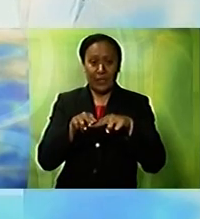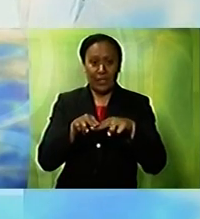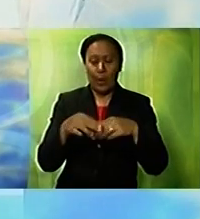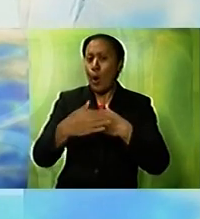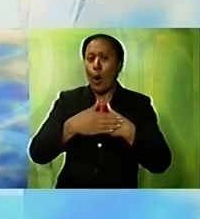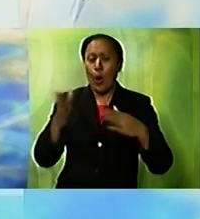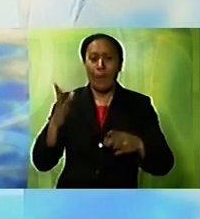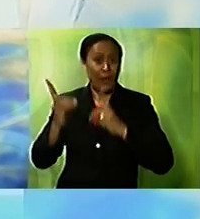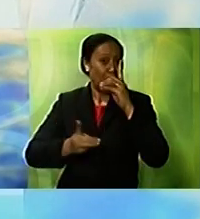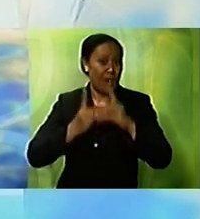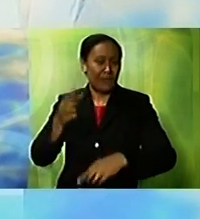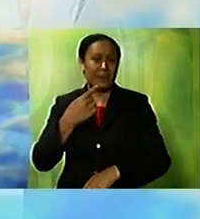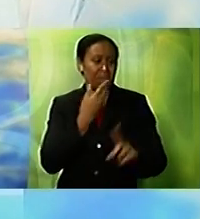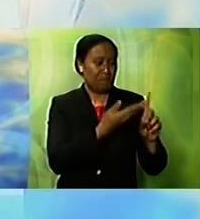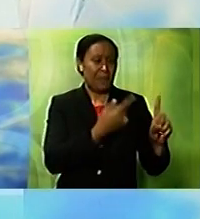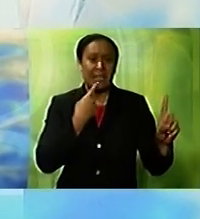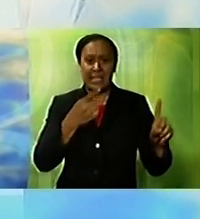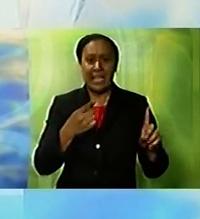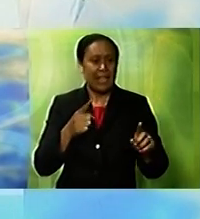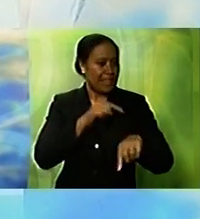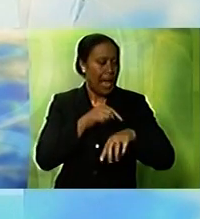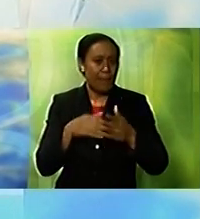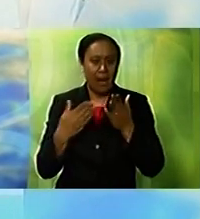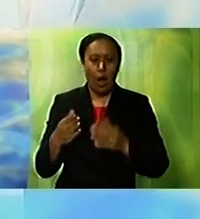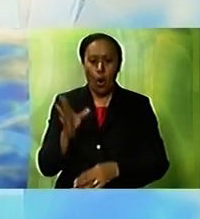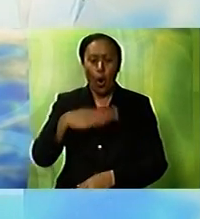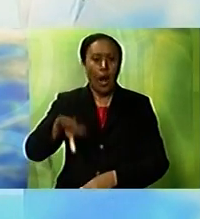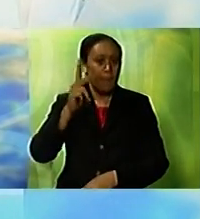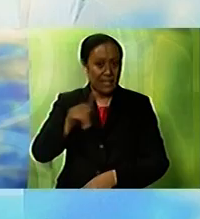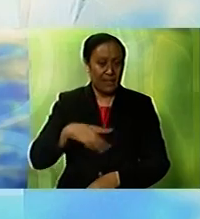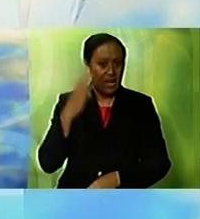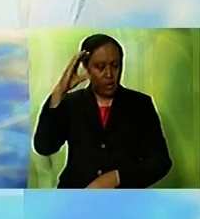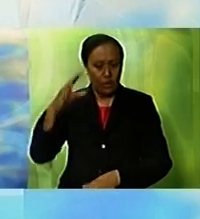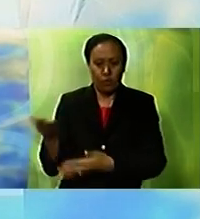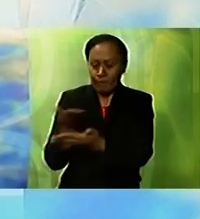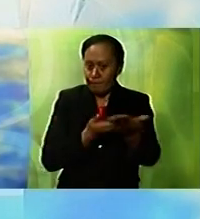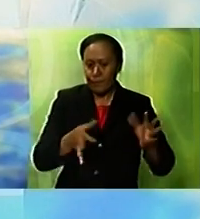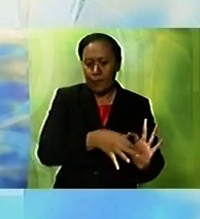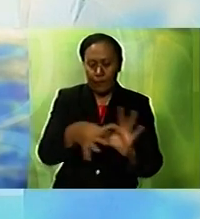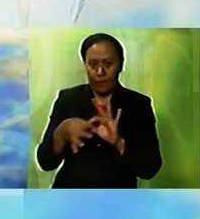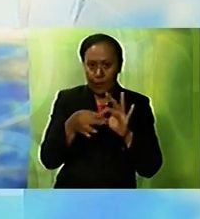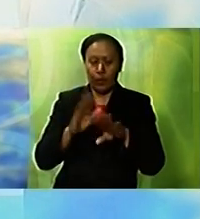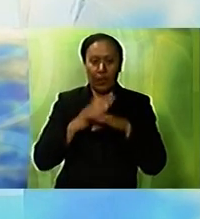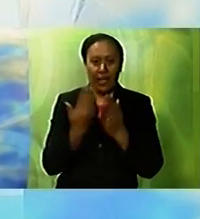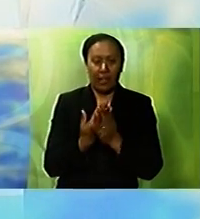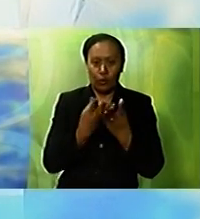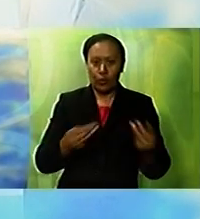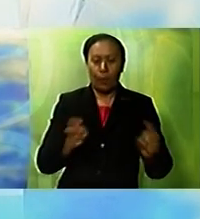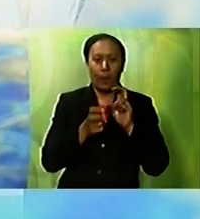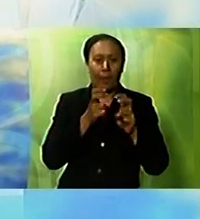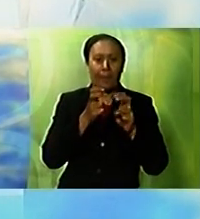opened the conference saying it's time for Pacific countries to work together to identify solutions to better manage water